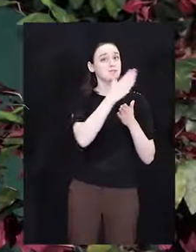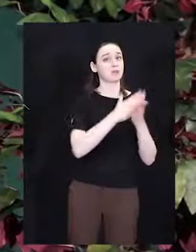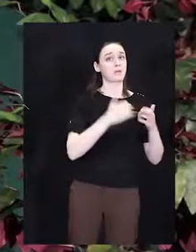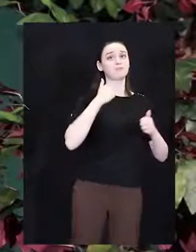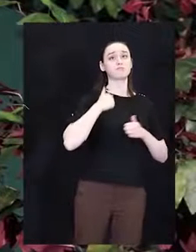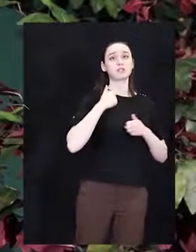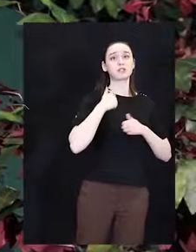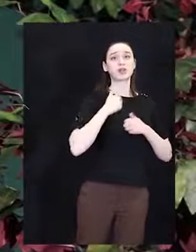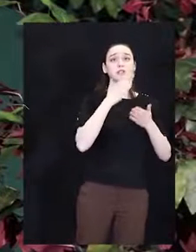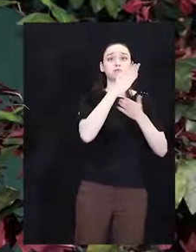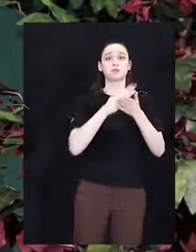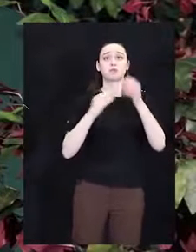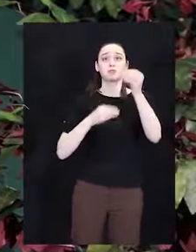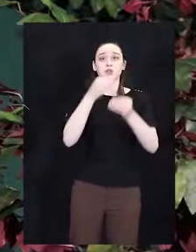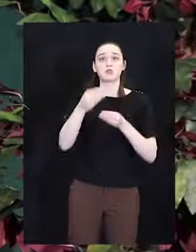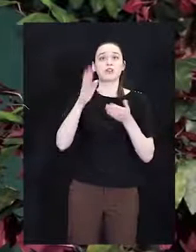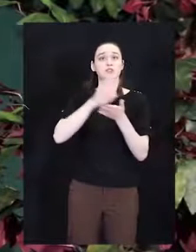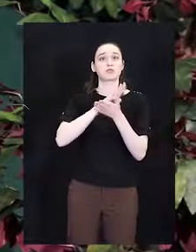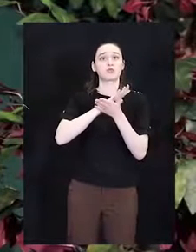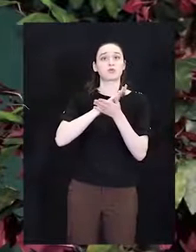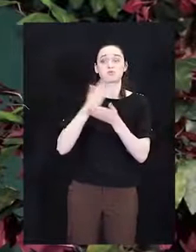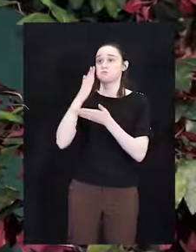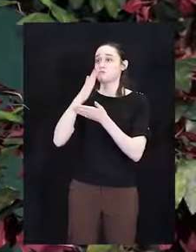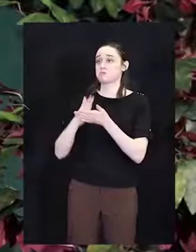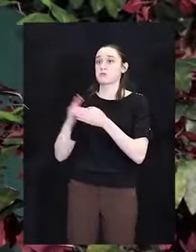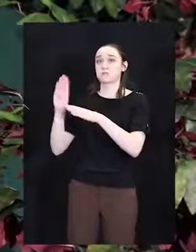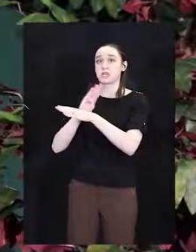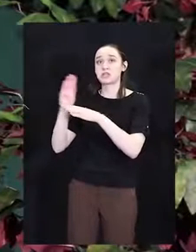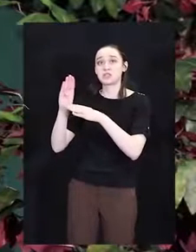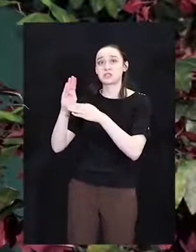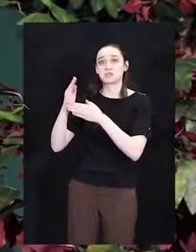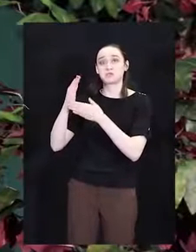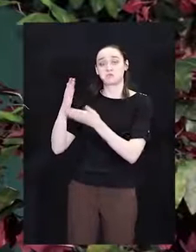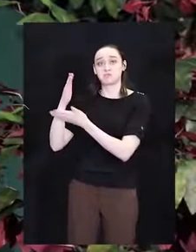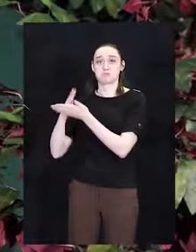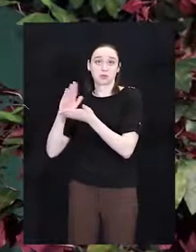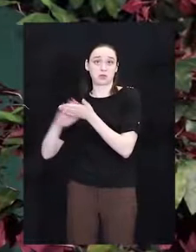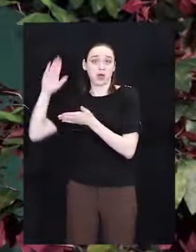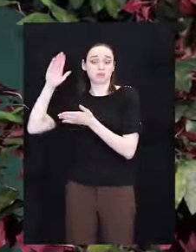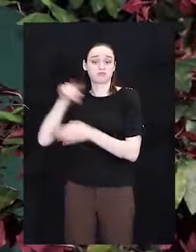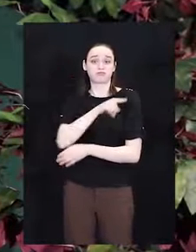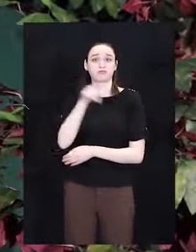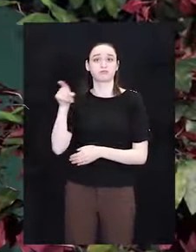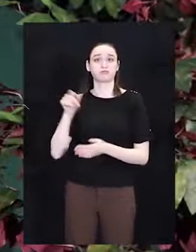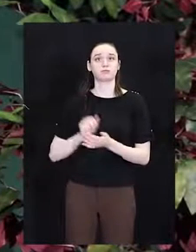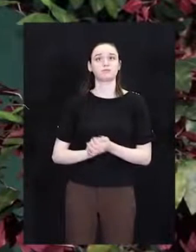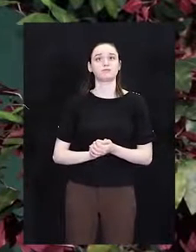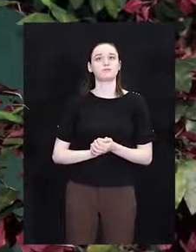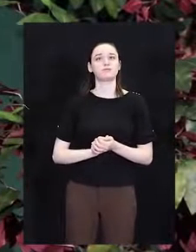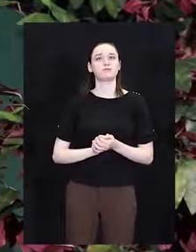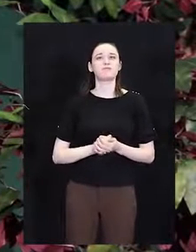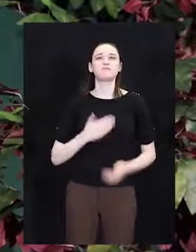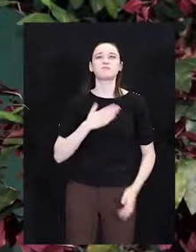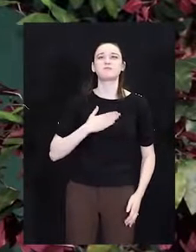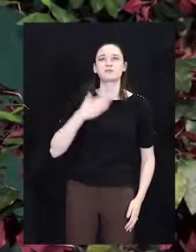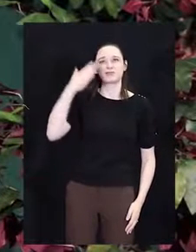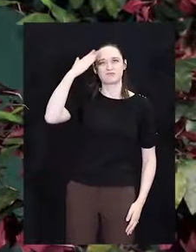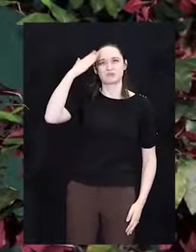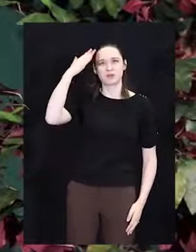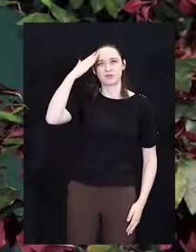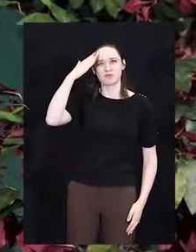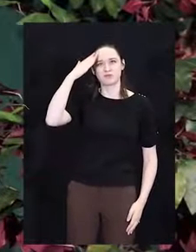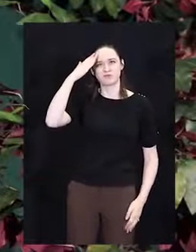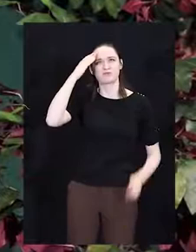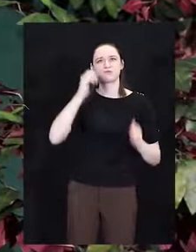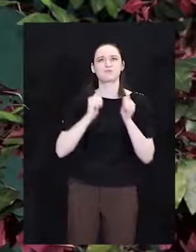military, some will go to trade schools, some will go to business, some will go to higher education. Please know that as